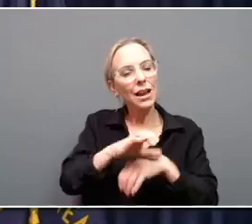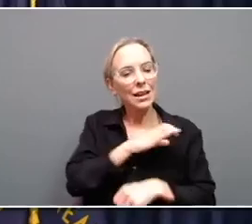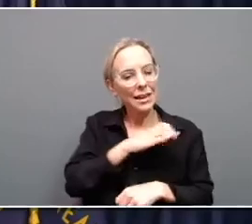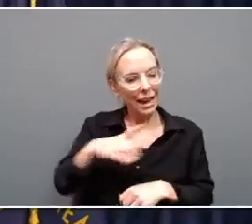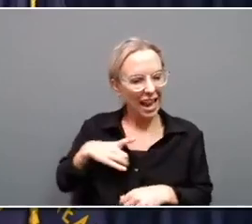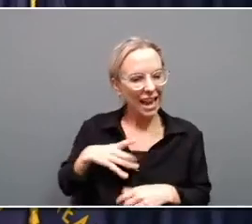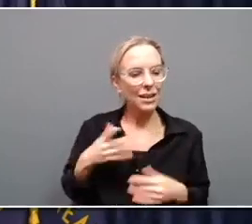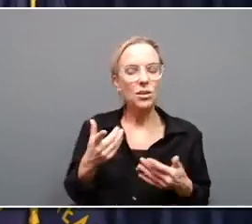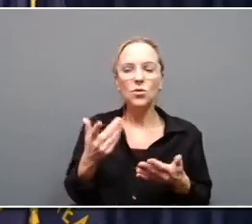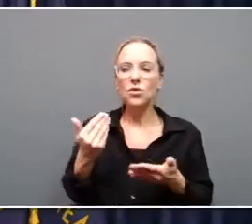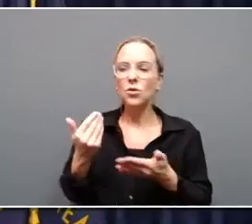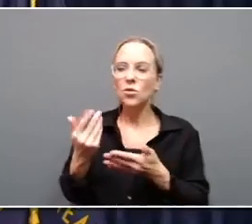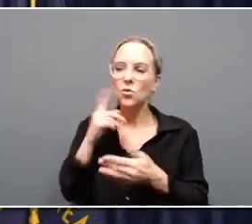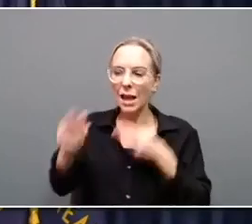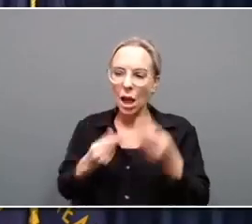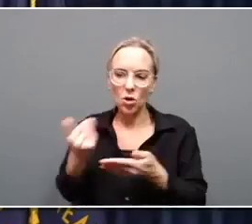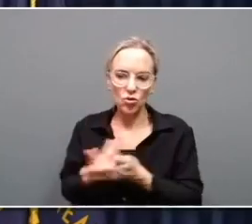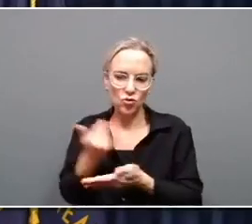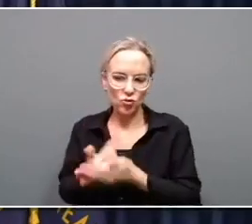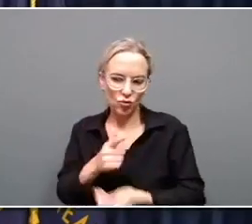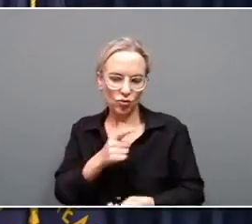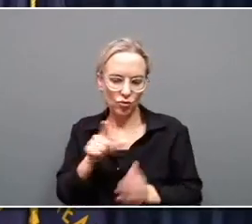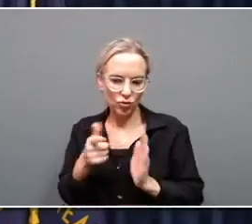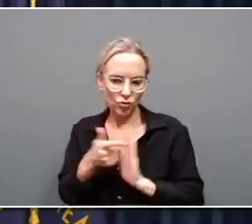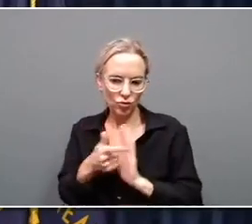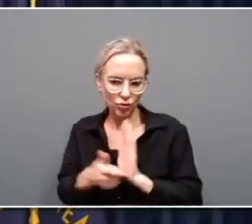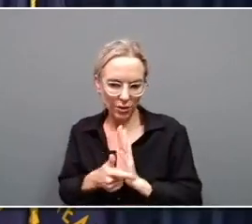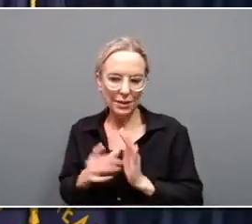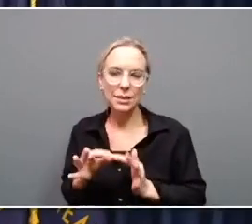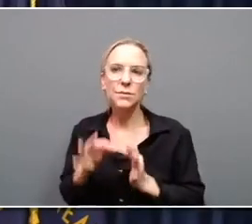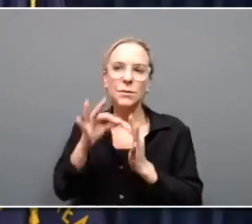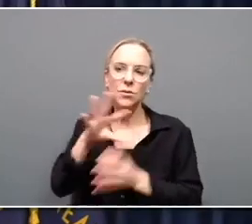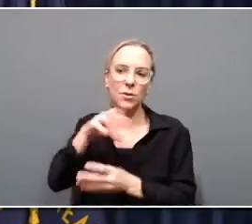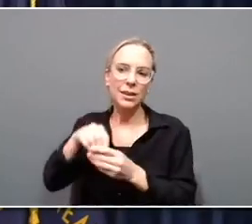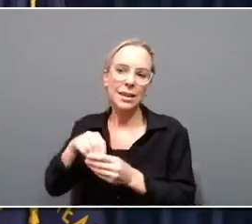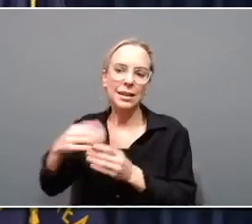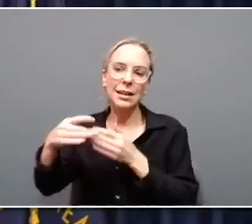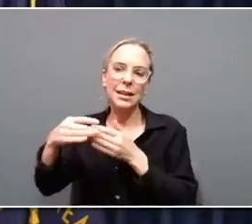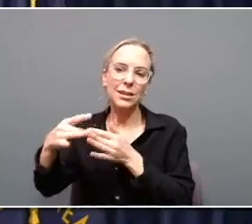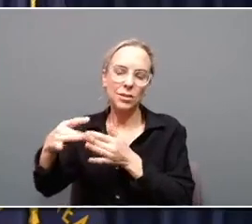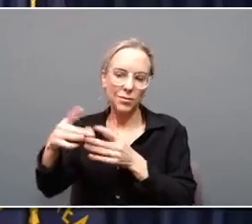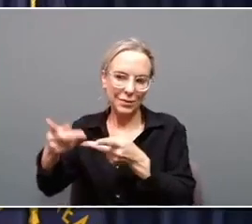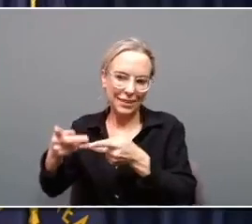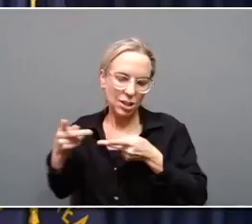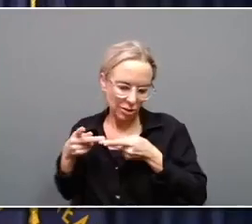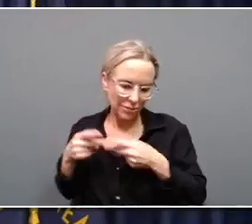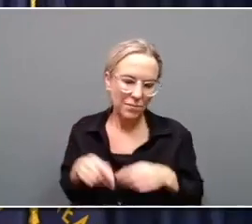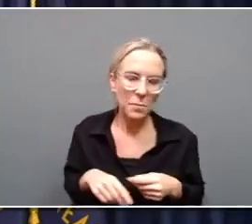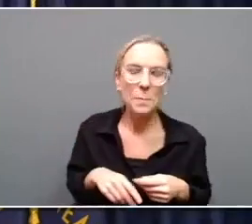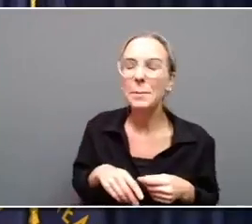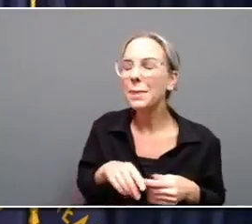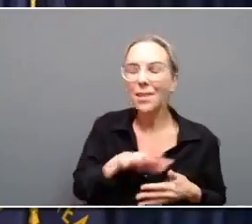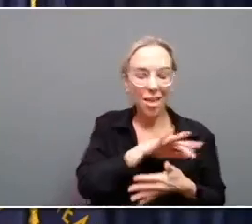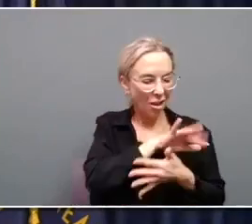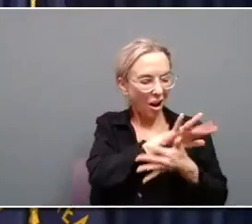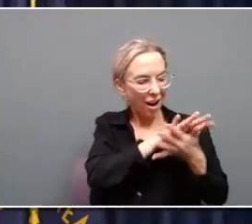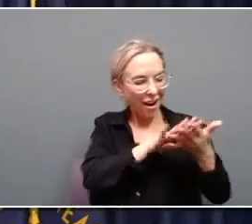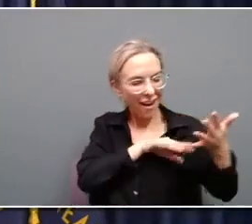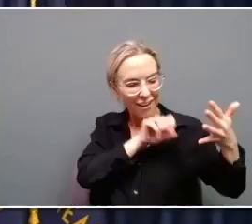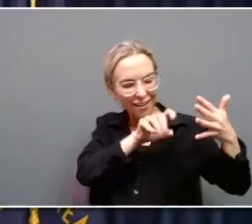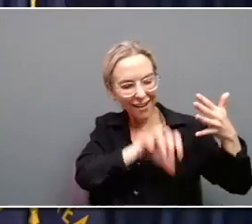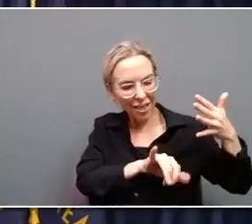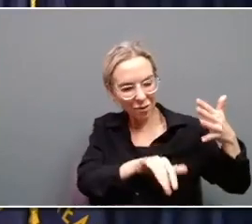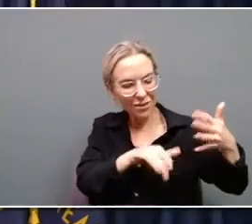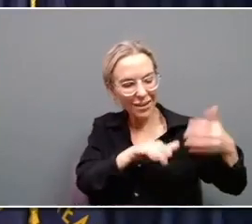attorneys, especially those in leadership positions. Again, in all of these areas, We've had people that have